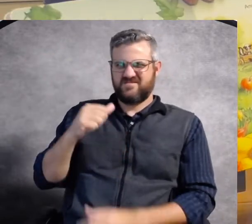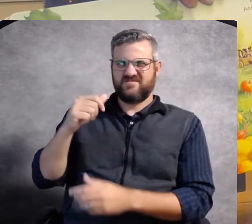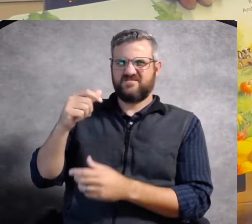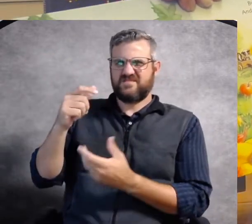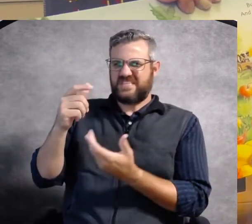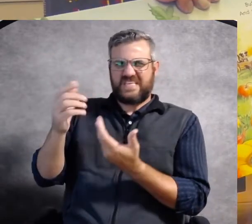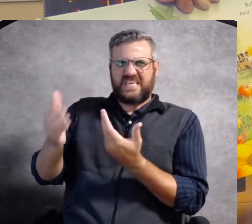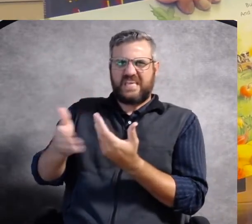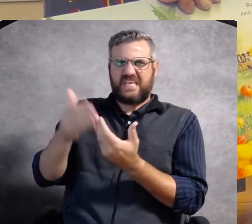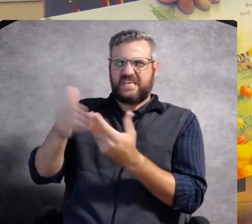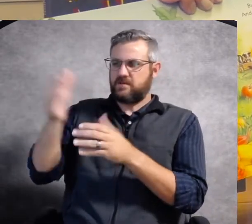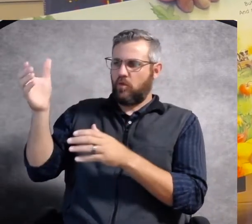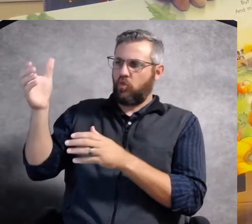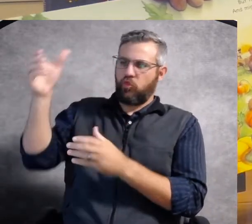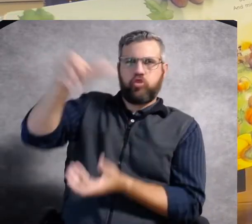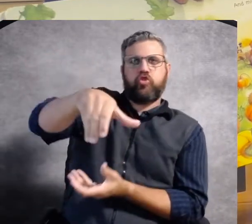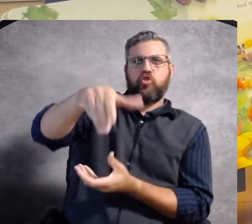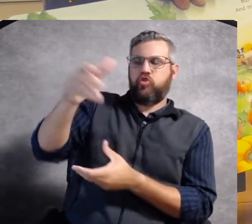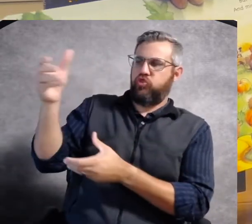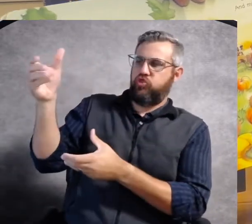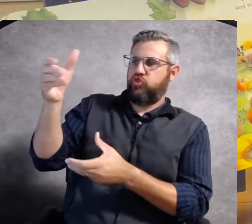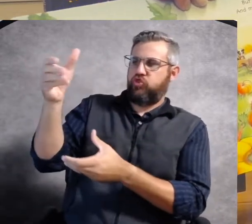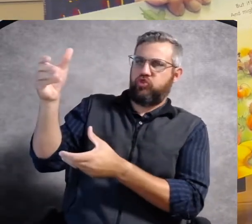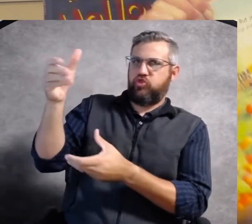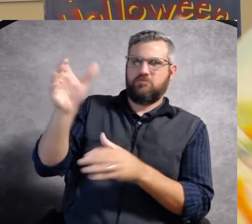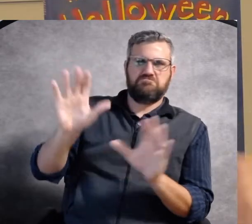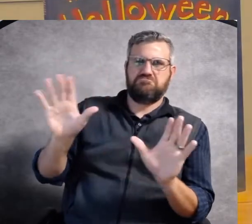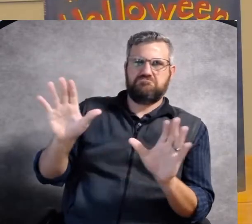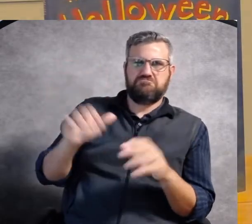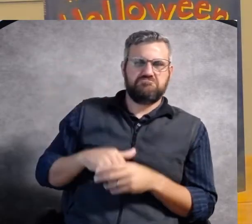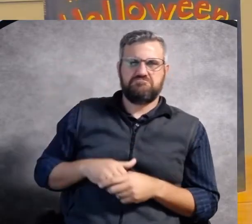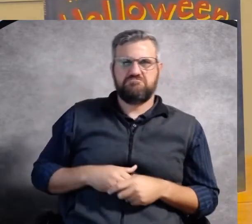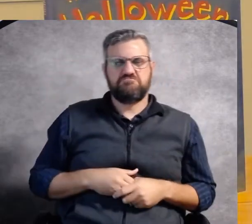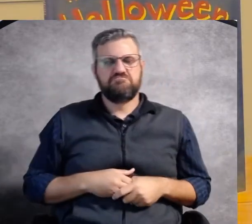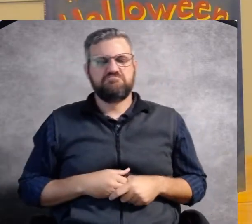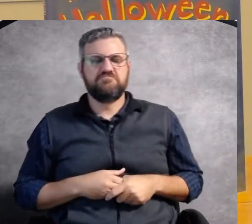little wobbly and might just topple down.